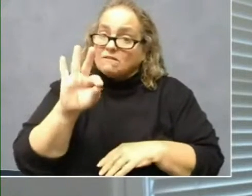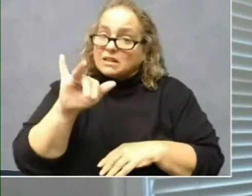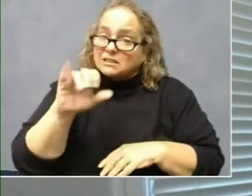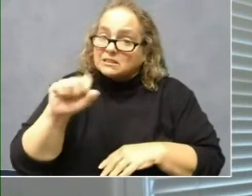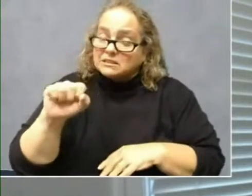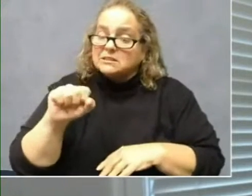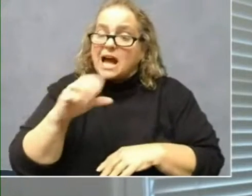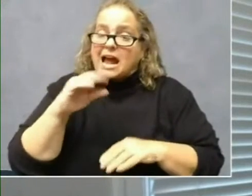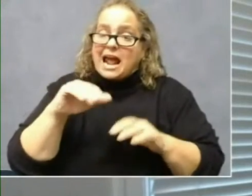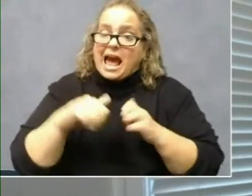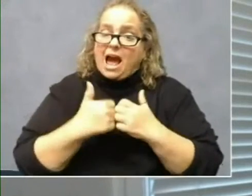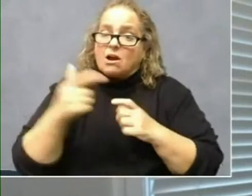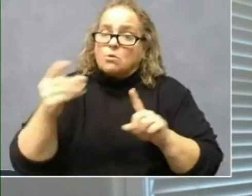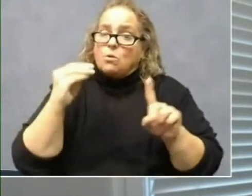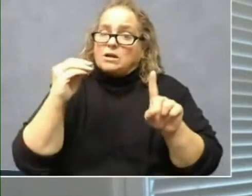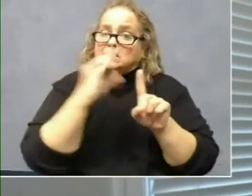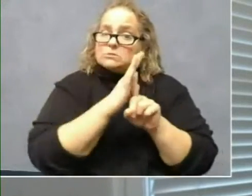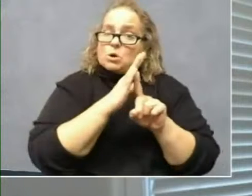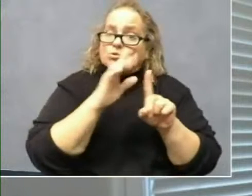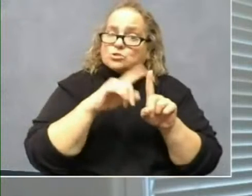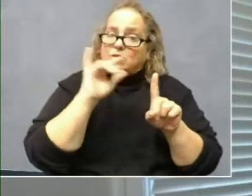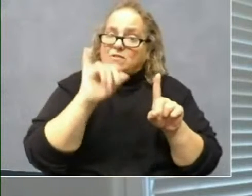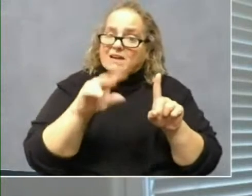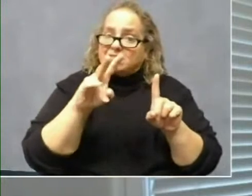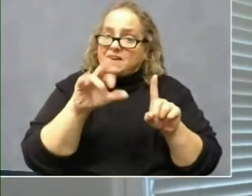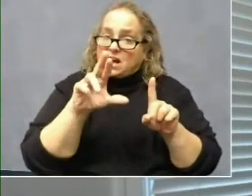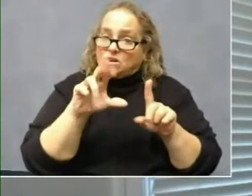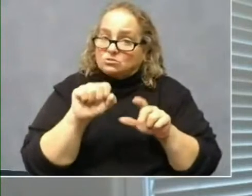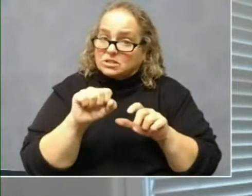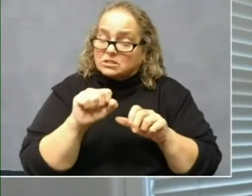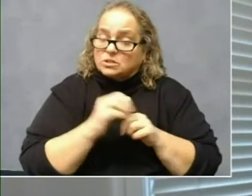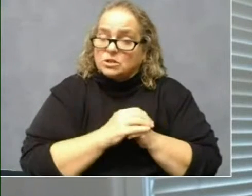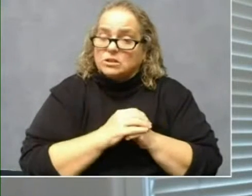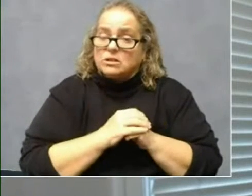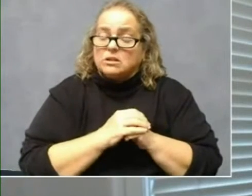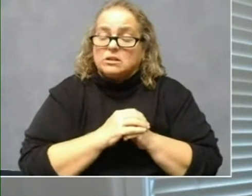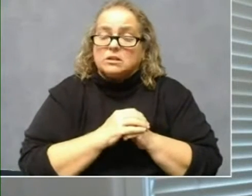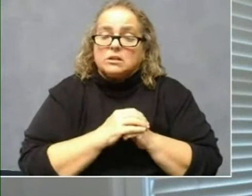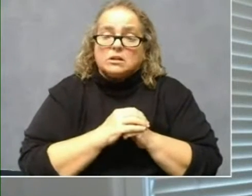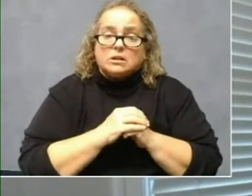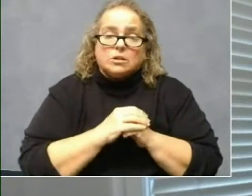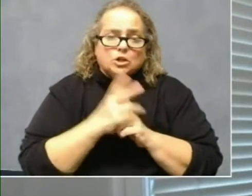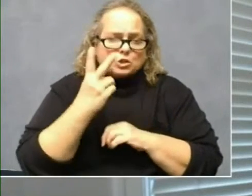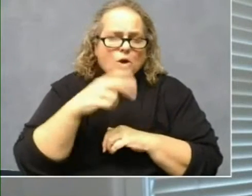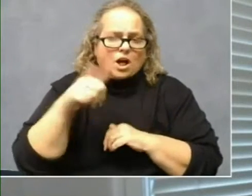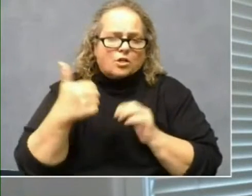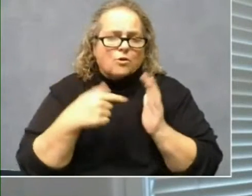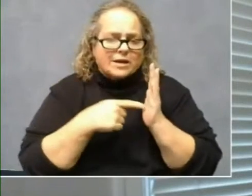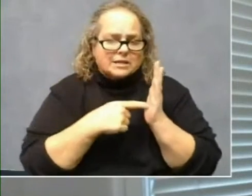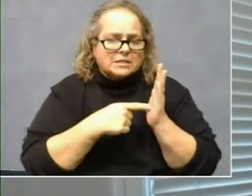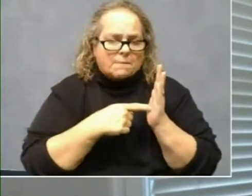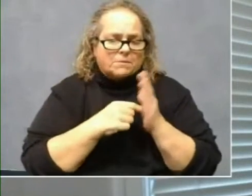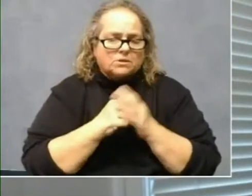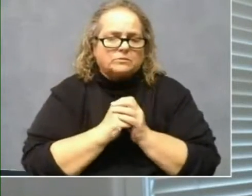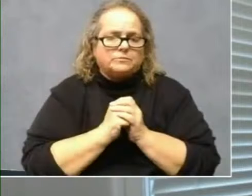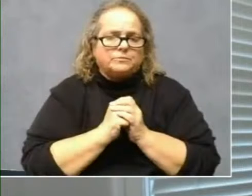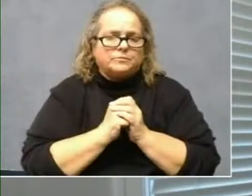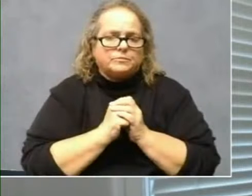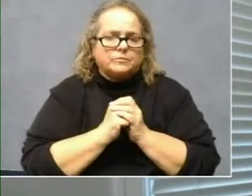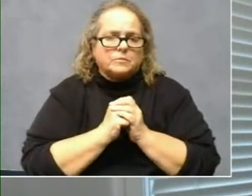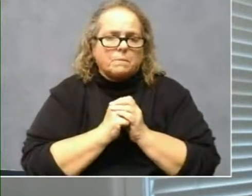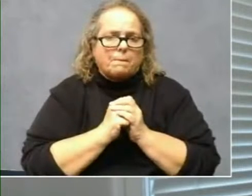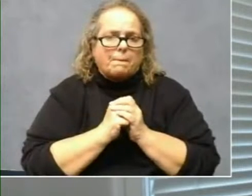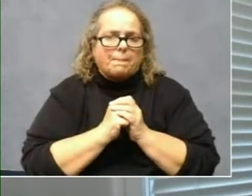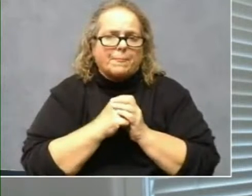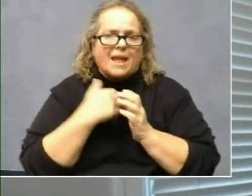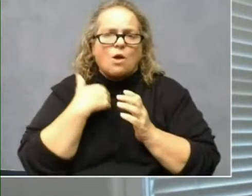I'm going to give 2 other examples here. And before I share the examples, I want to make the point that